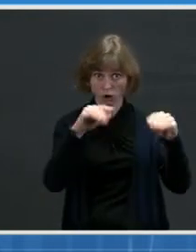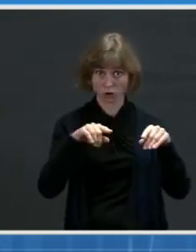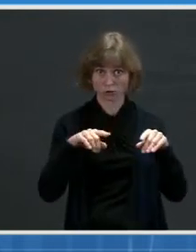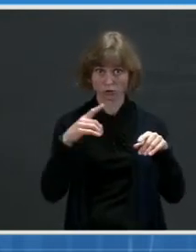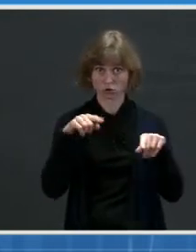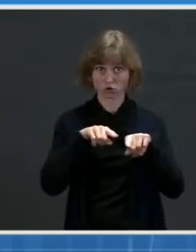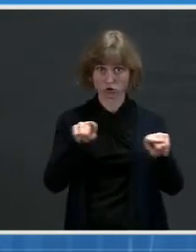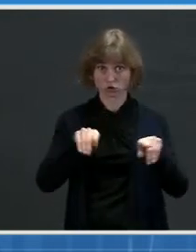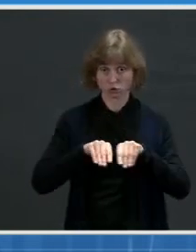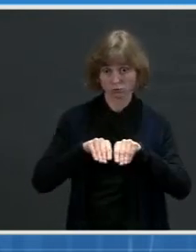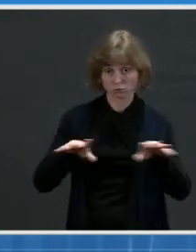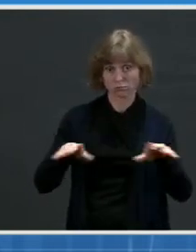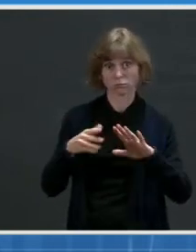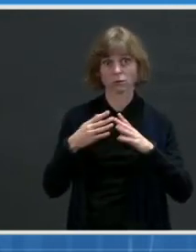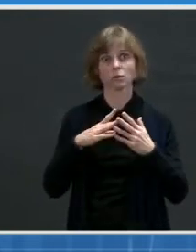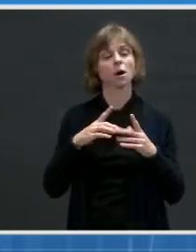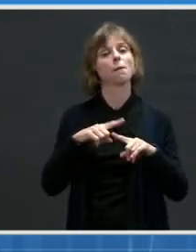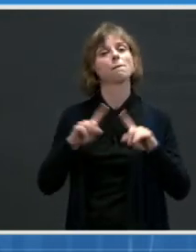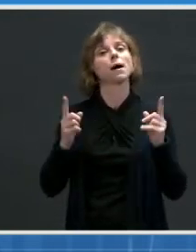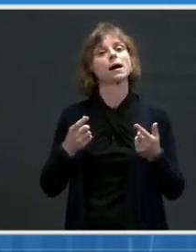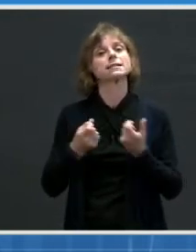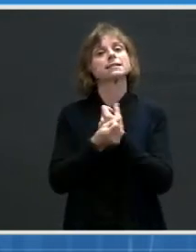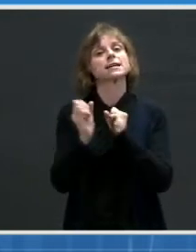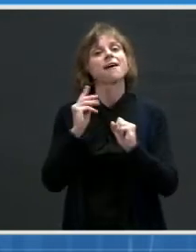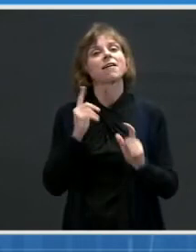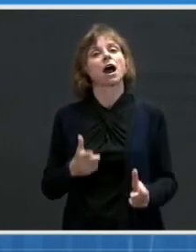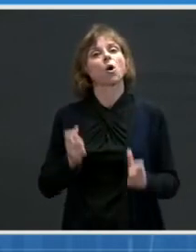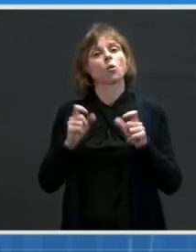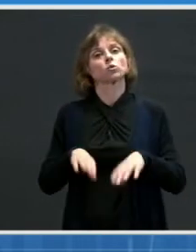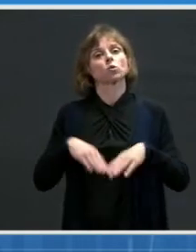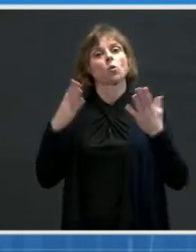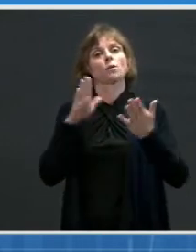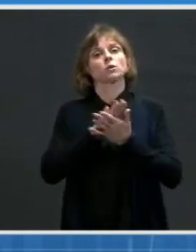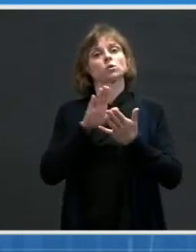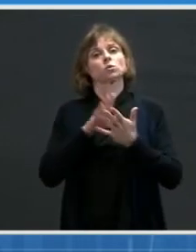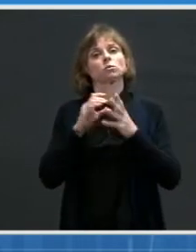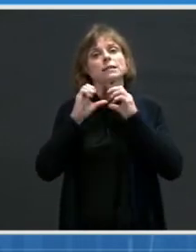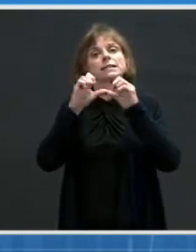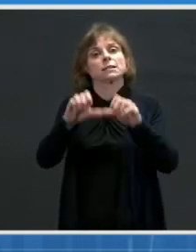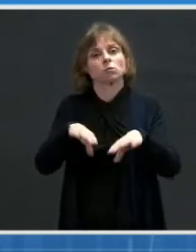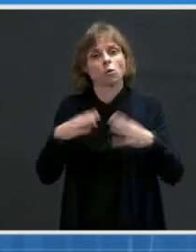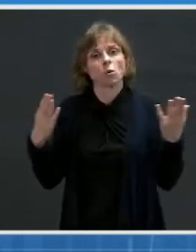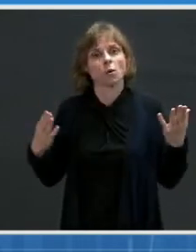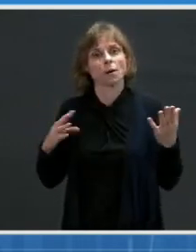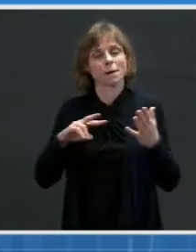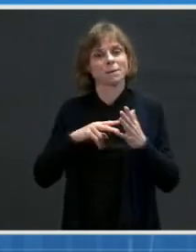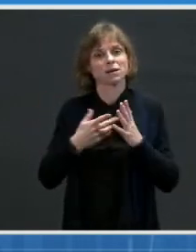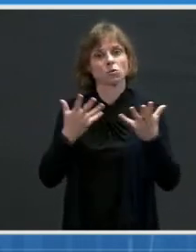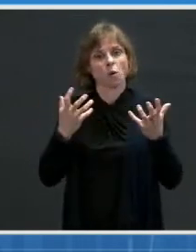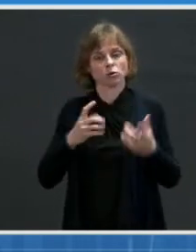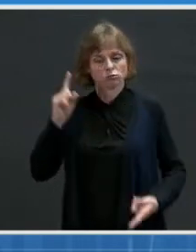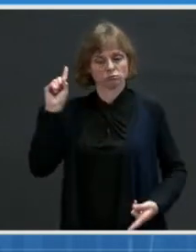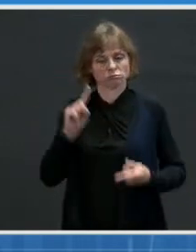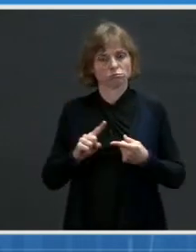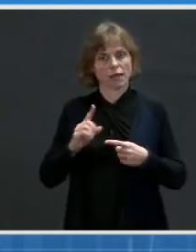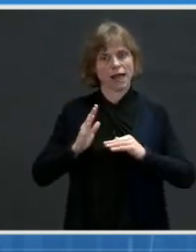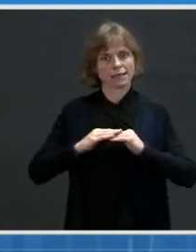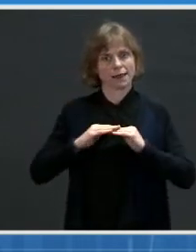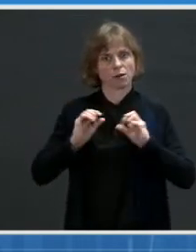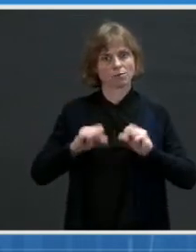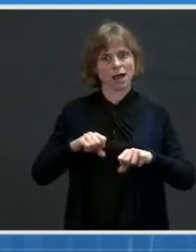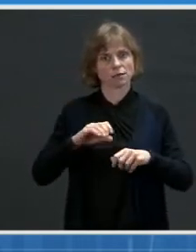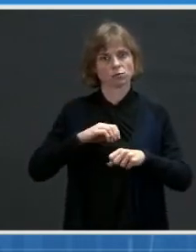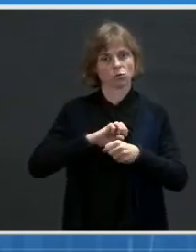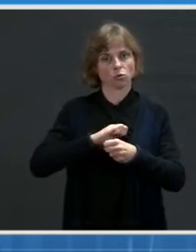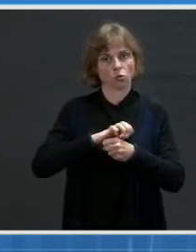and quickest way to open schools and keep them open is to have as little COVID-19 in the community as possible. Enabling schools